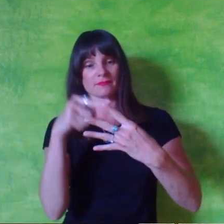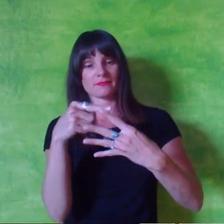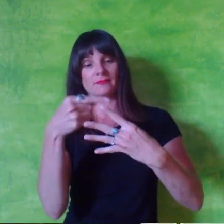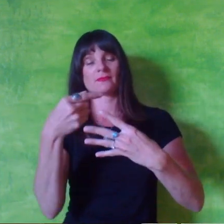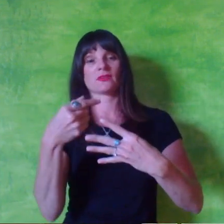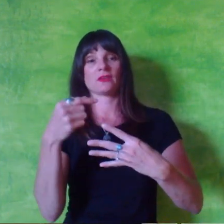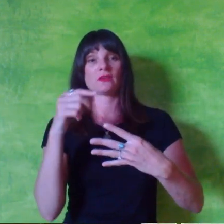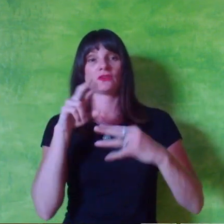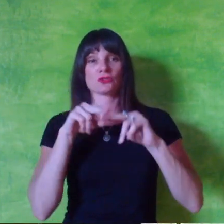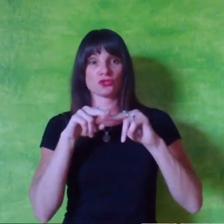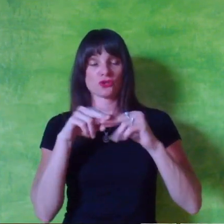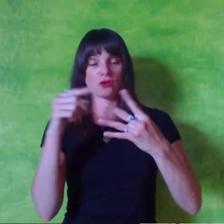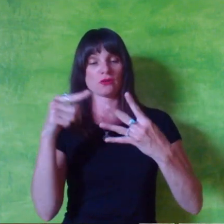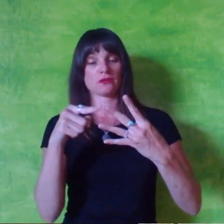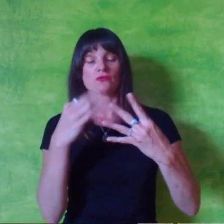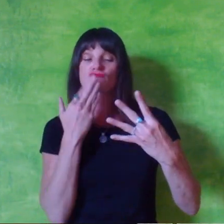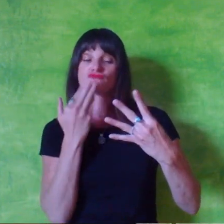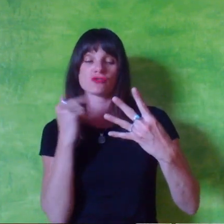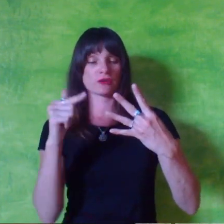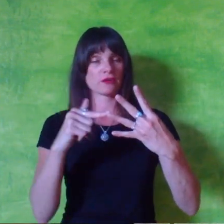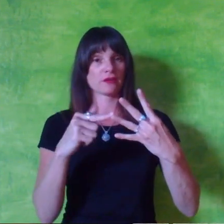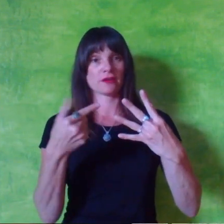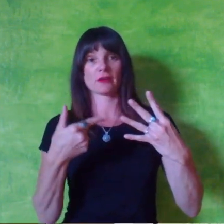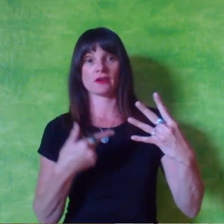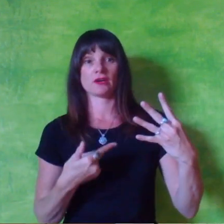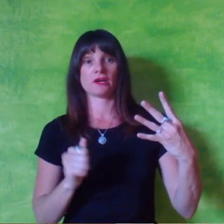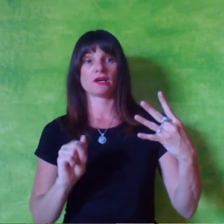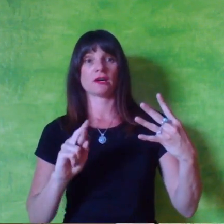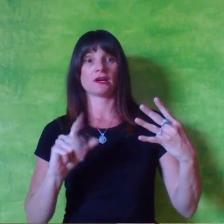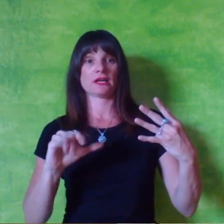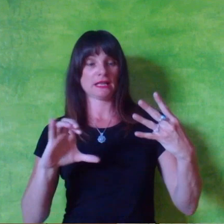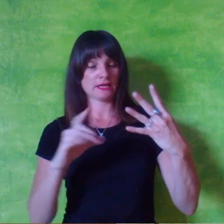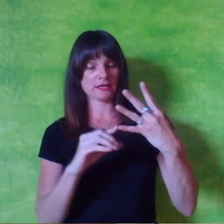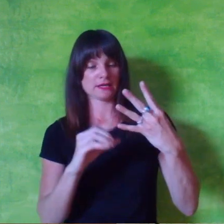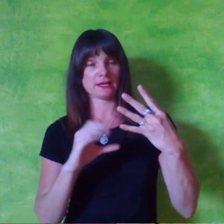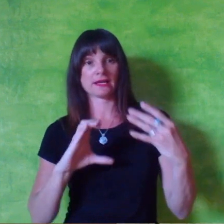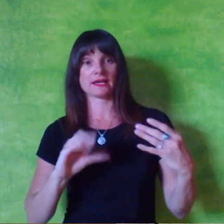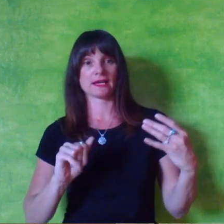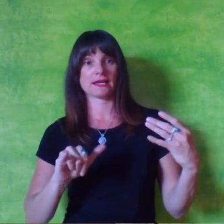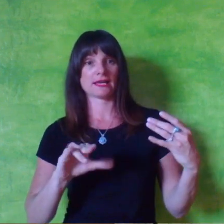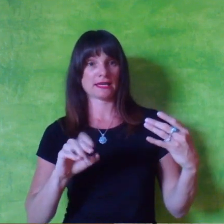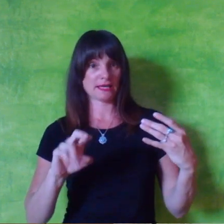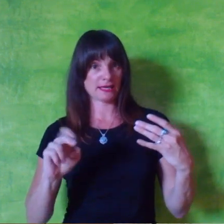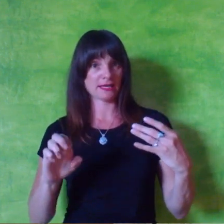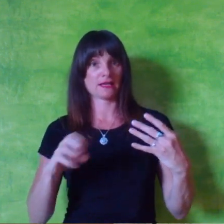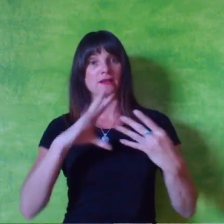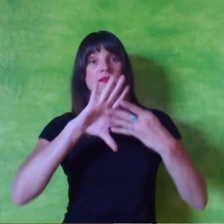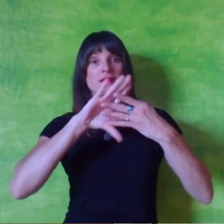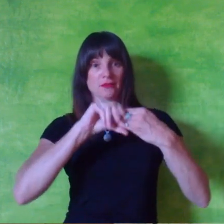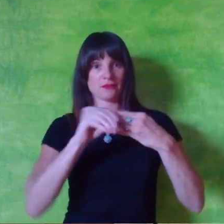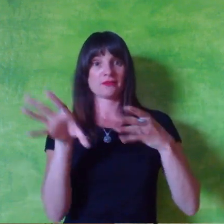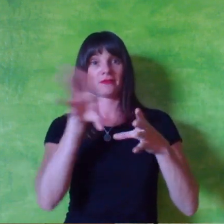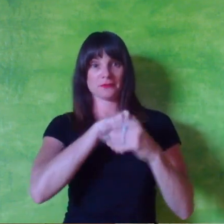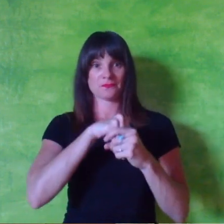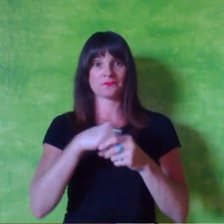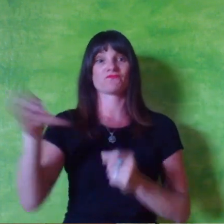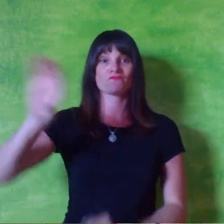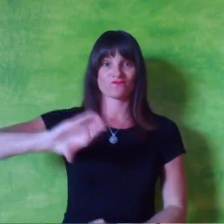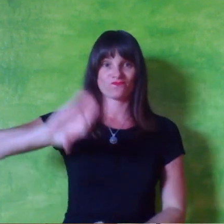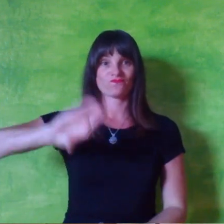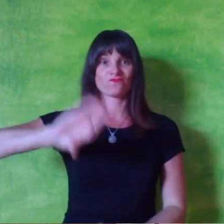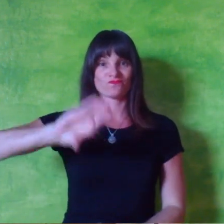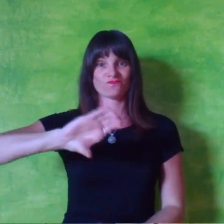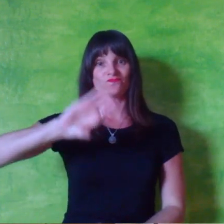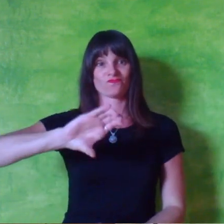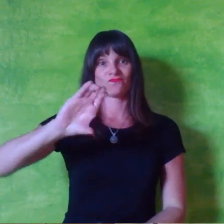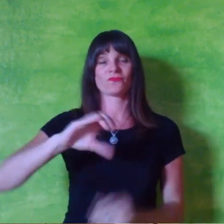give it a little bit of spice. We're going to pat it down really good. What we do is we just pat it down, making it kind of thick,